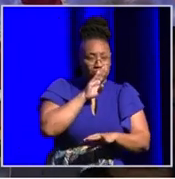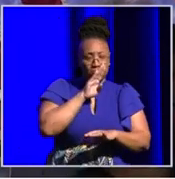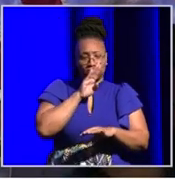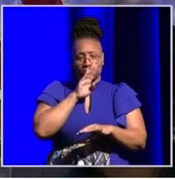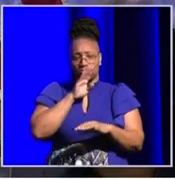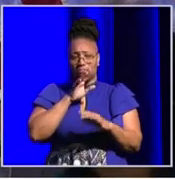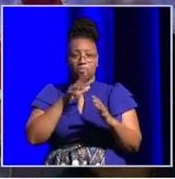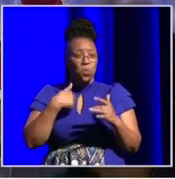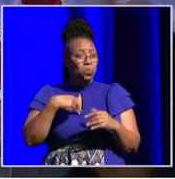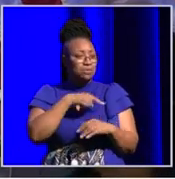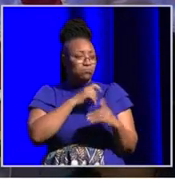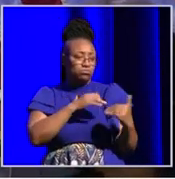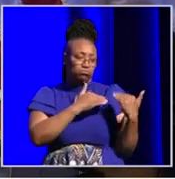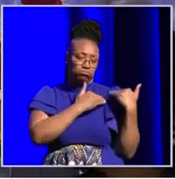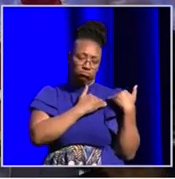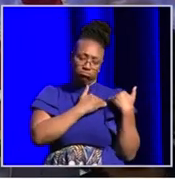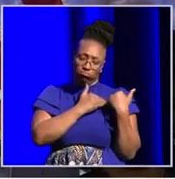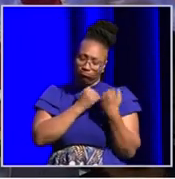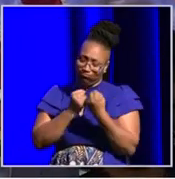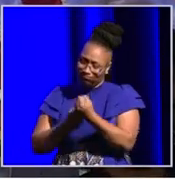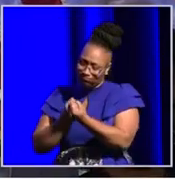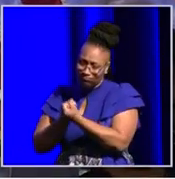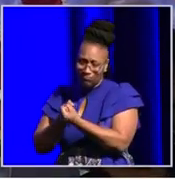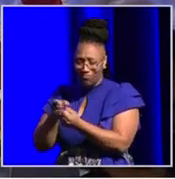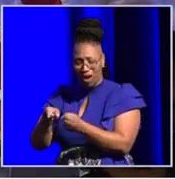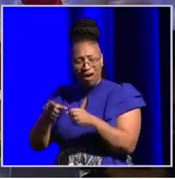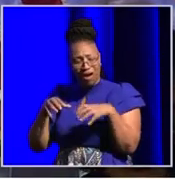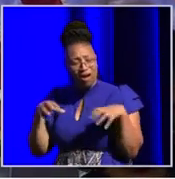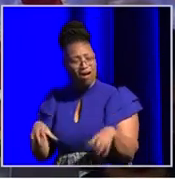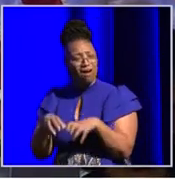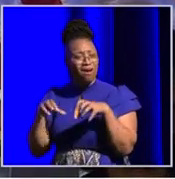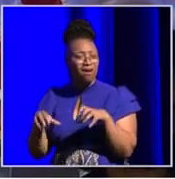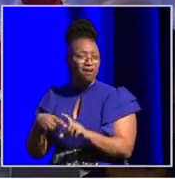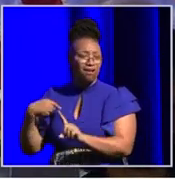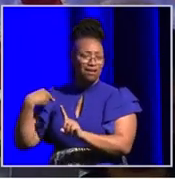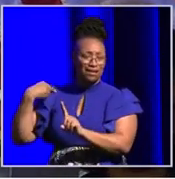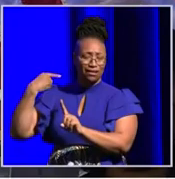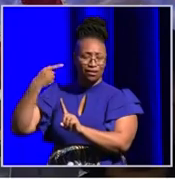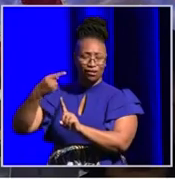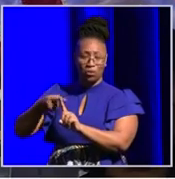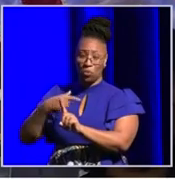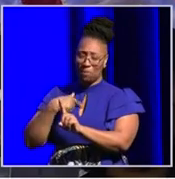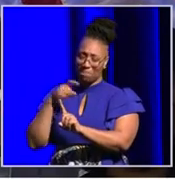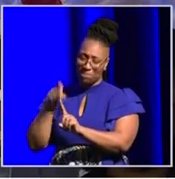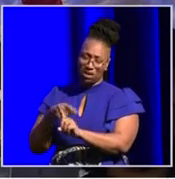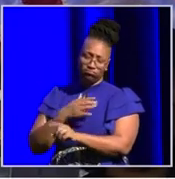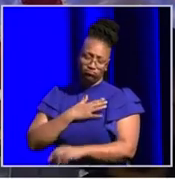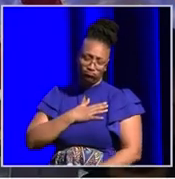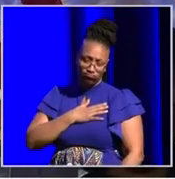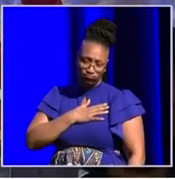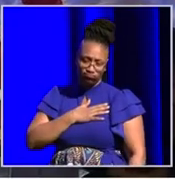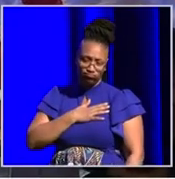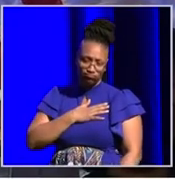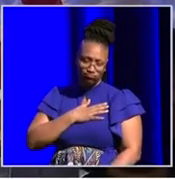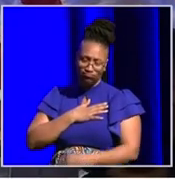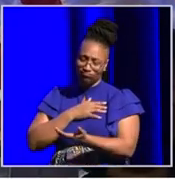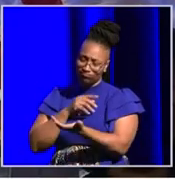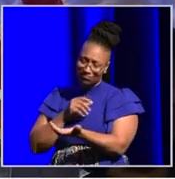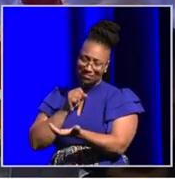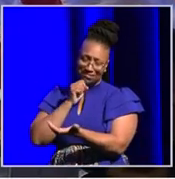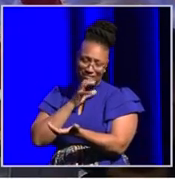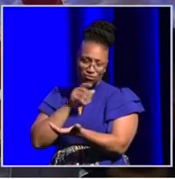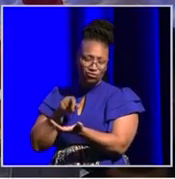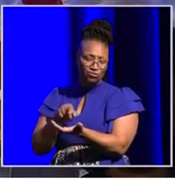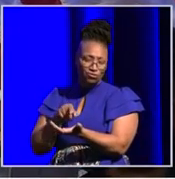of years. And tragically, many of the lives lost over the last few years were not due to COVID-19.